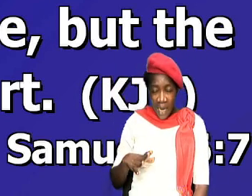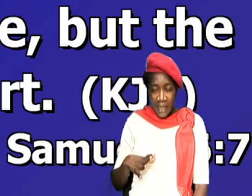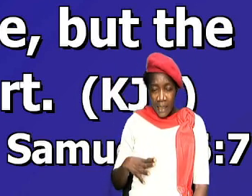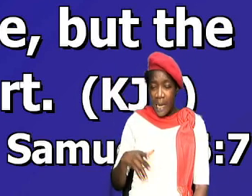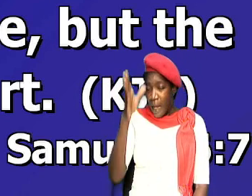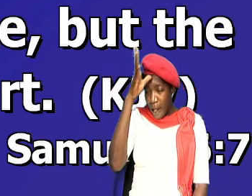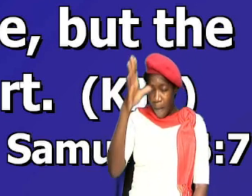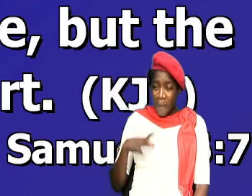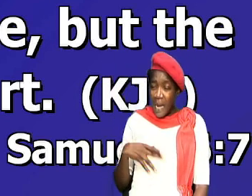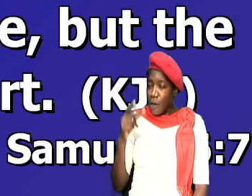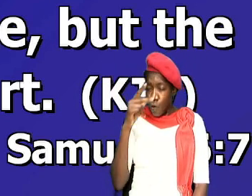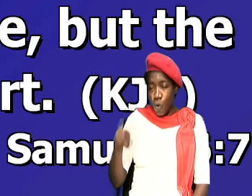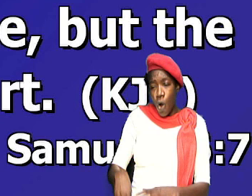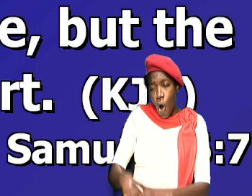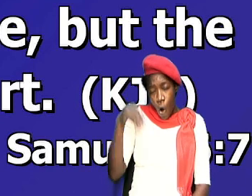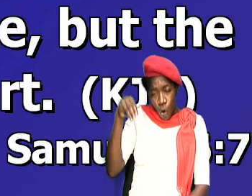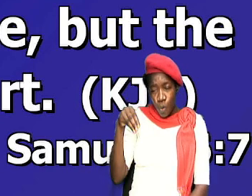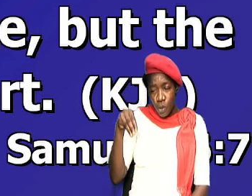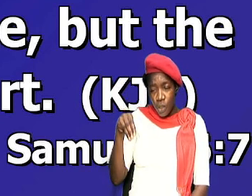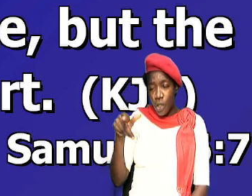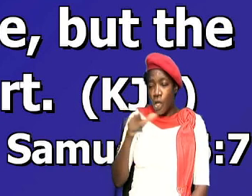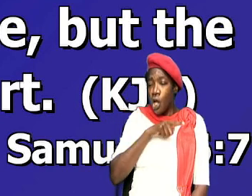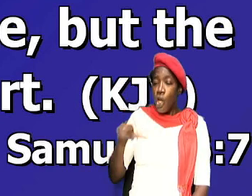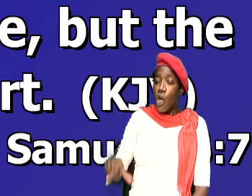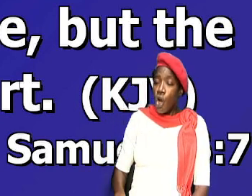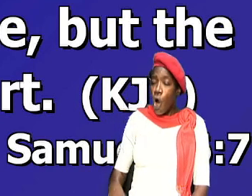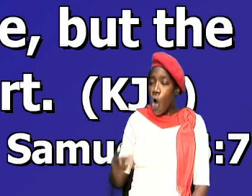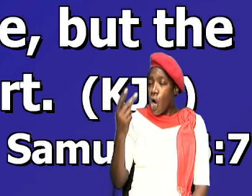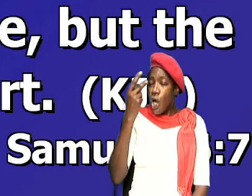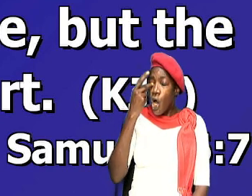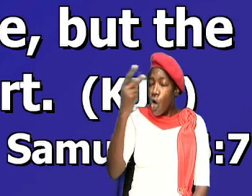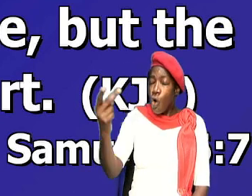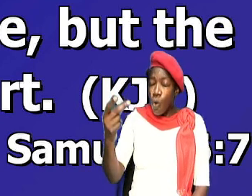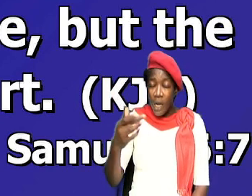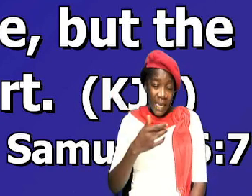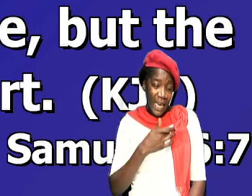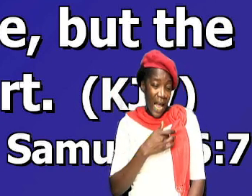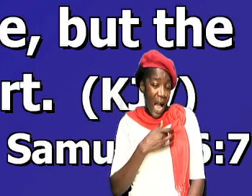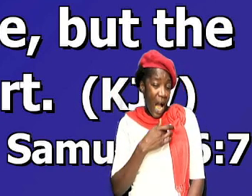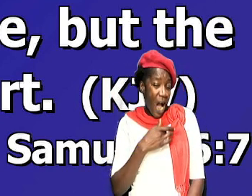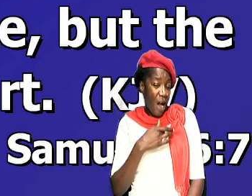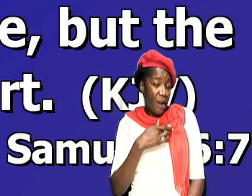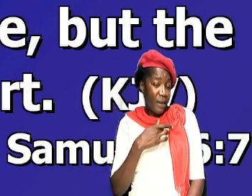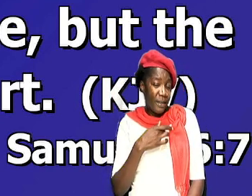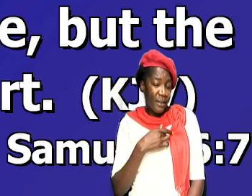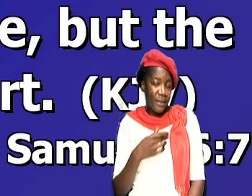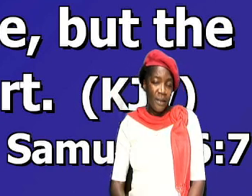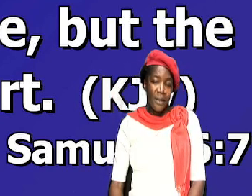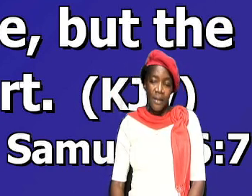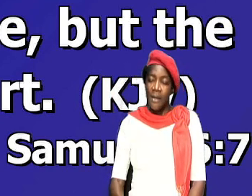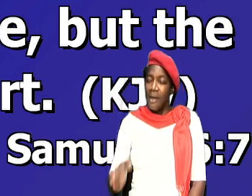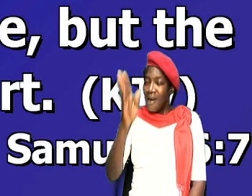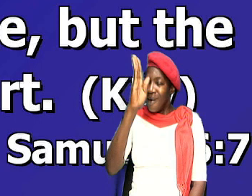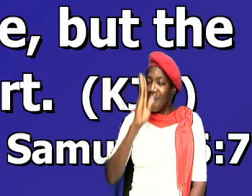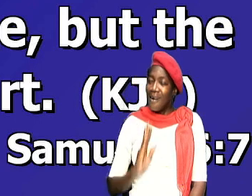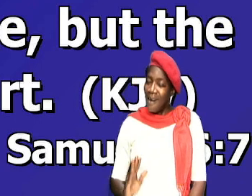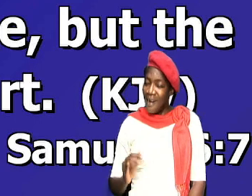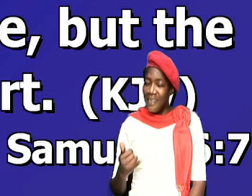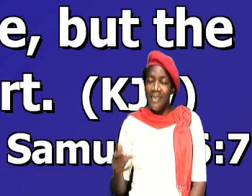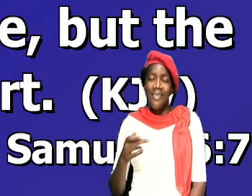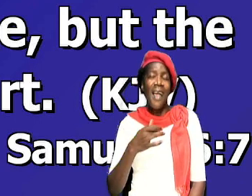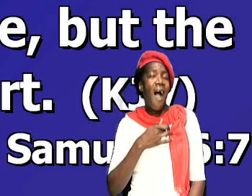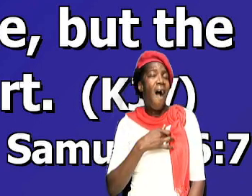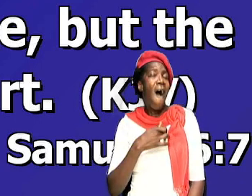the outward appearance, but the Lord looketh on the heart. You know, and we've been saying it, that God is a heart